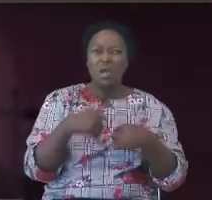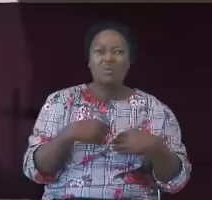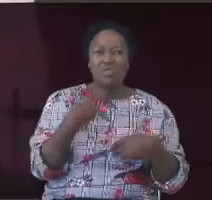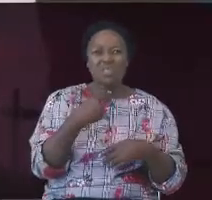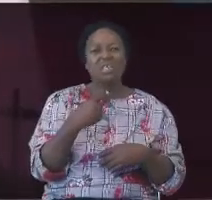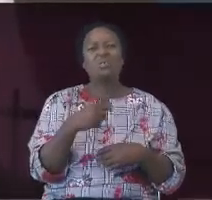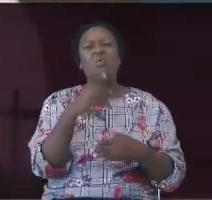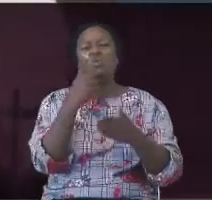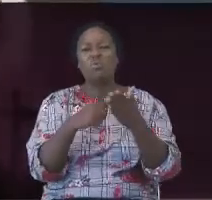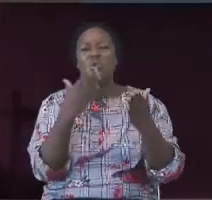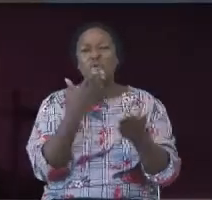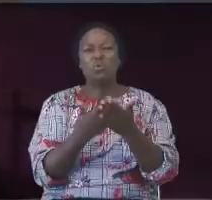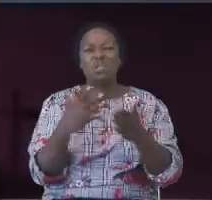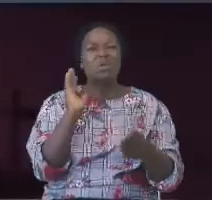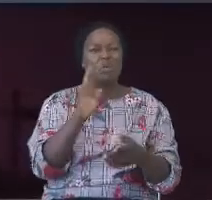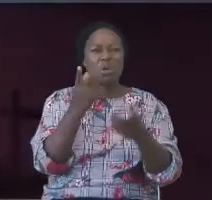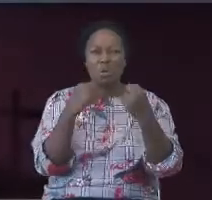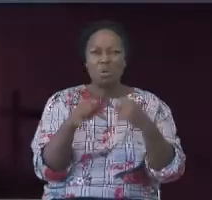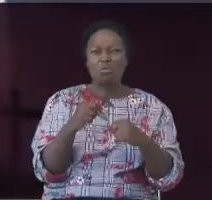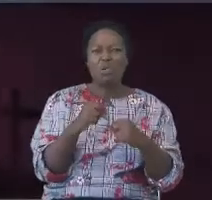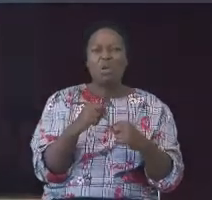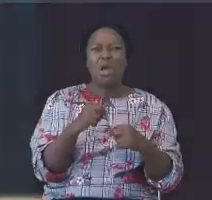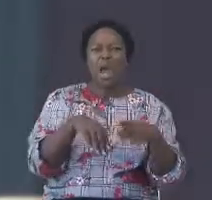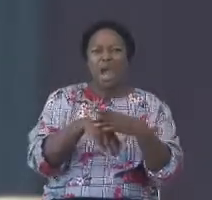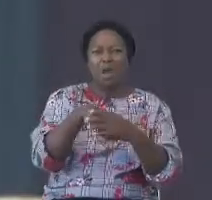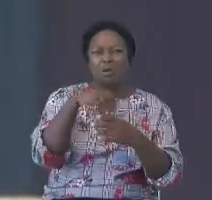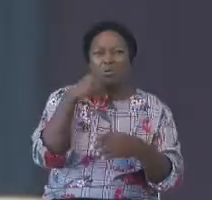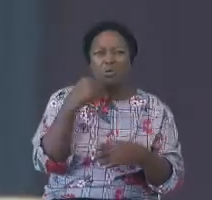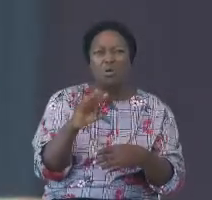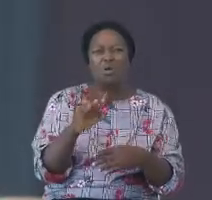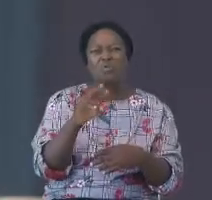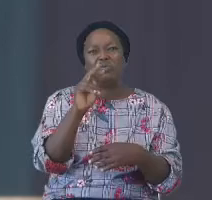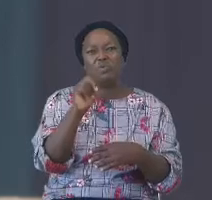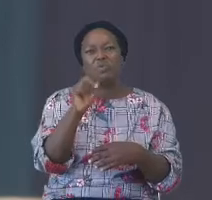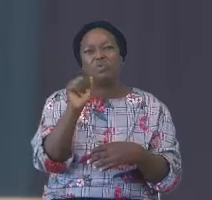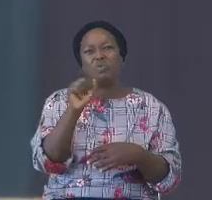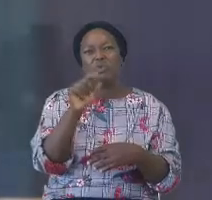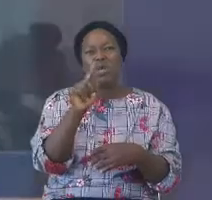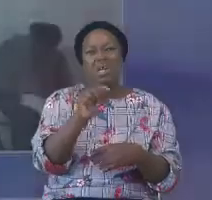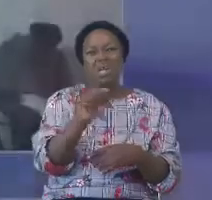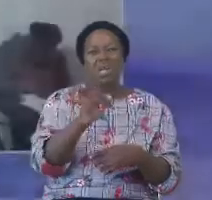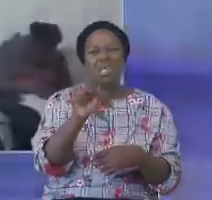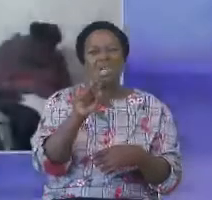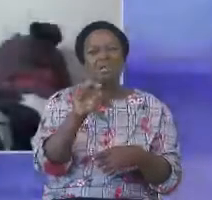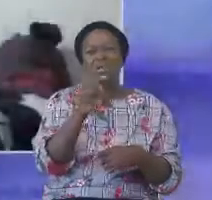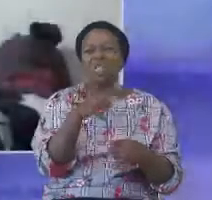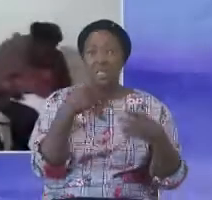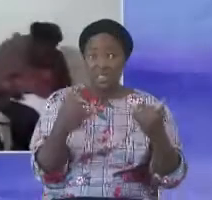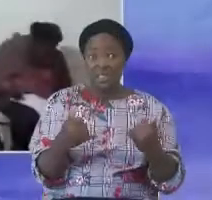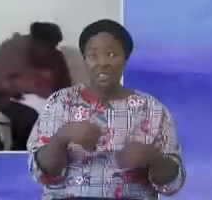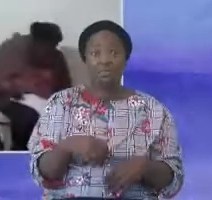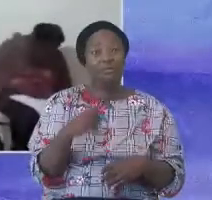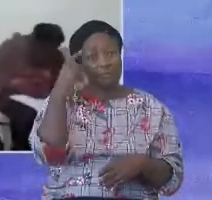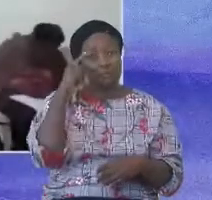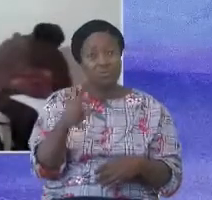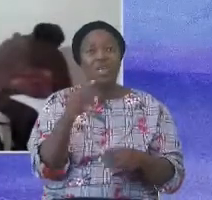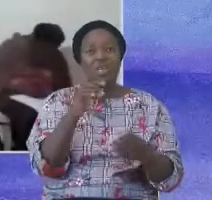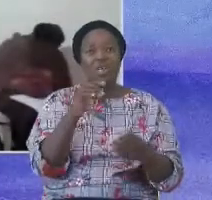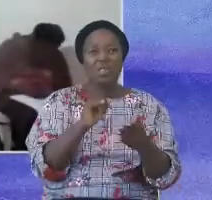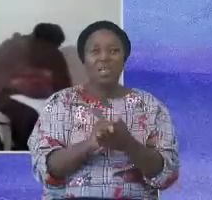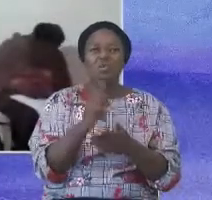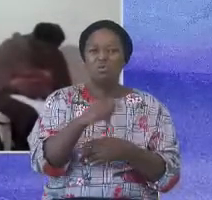scorned and you have what good sin will come out of